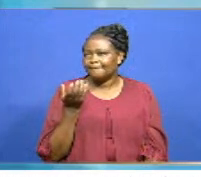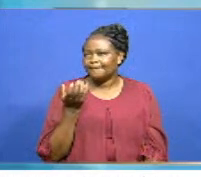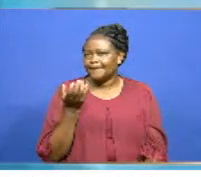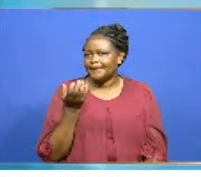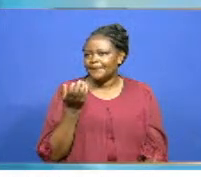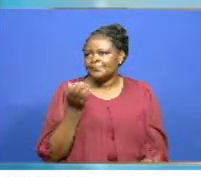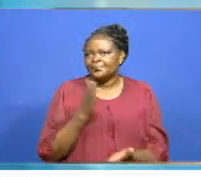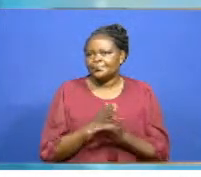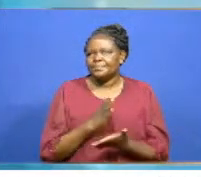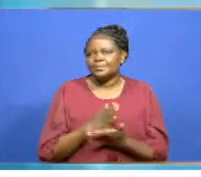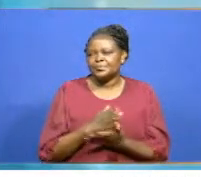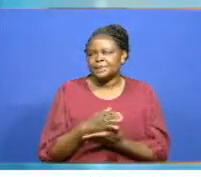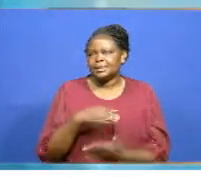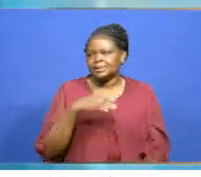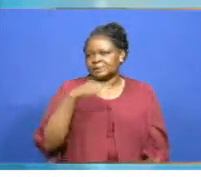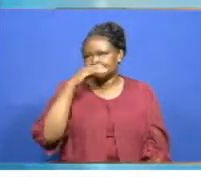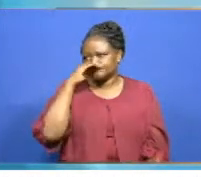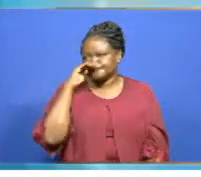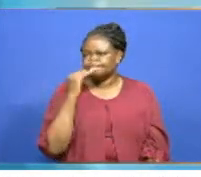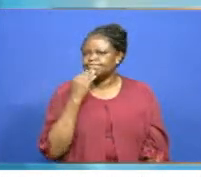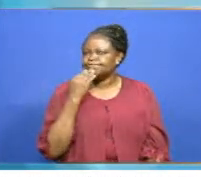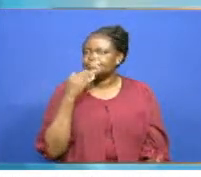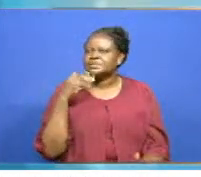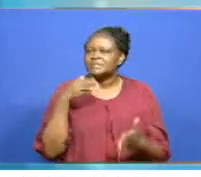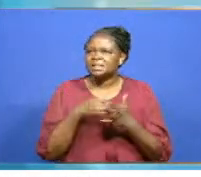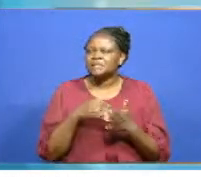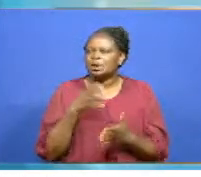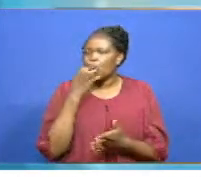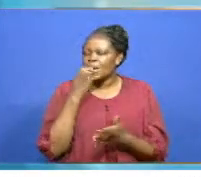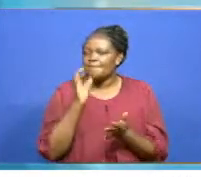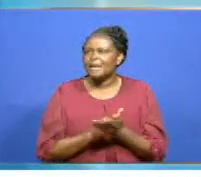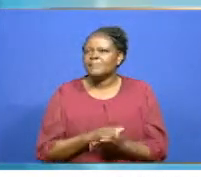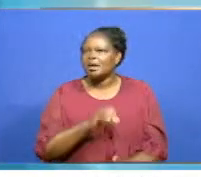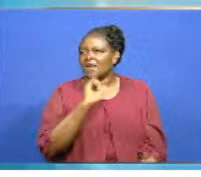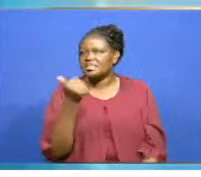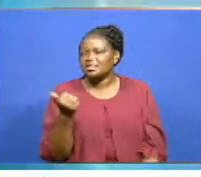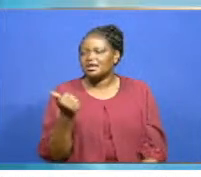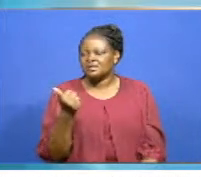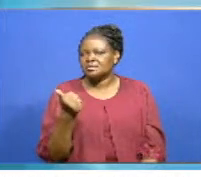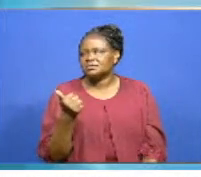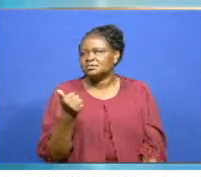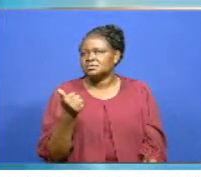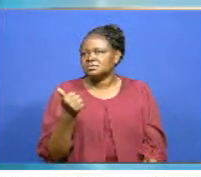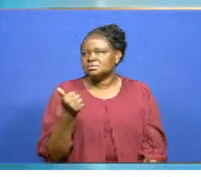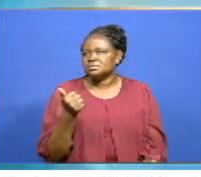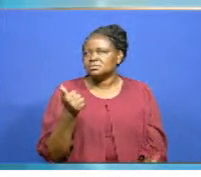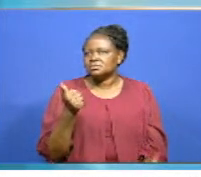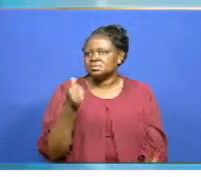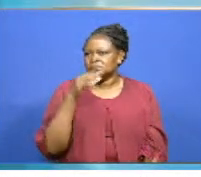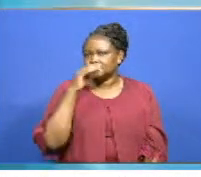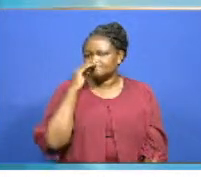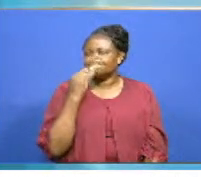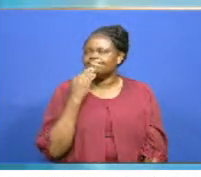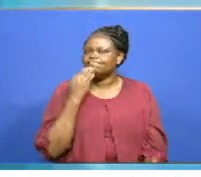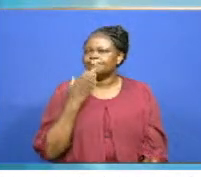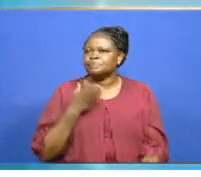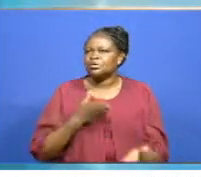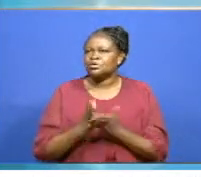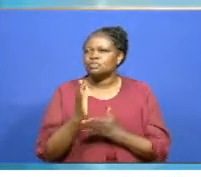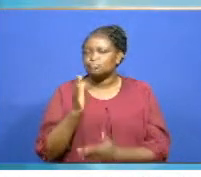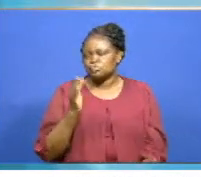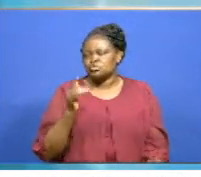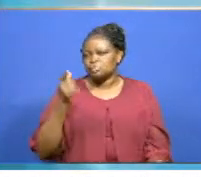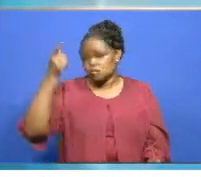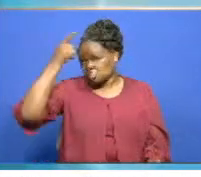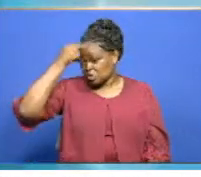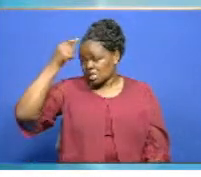Matungu, it's Musalia Mudavadi against ODM, and in Kabuchai, it is Musalia Mudavadi through Wetangula against